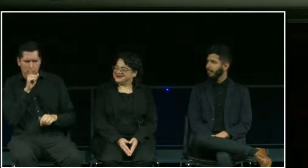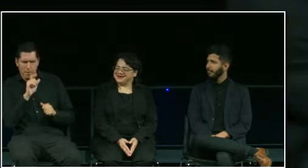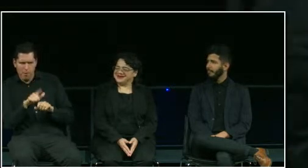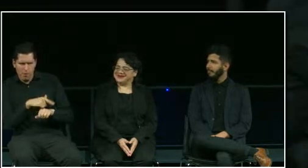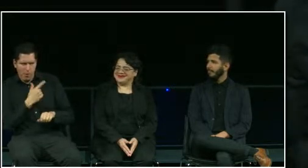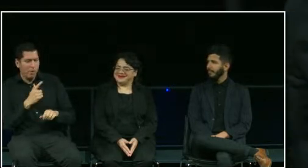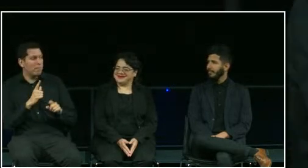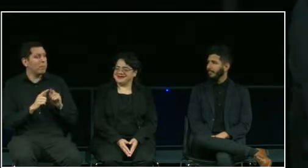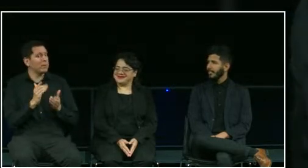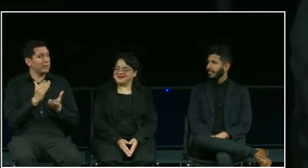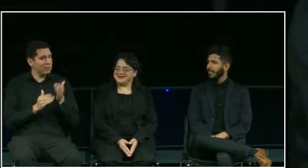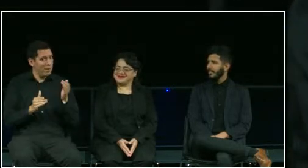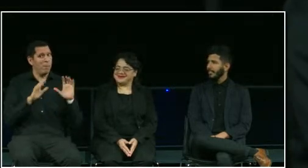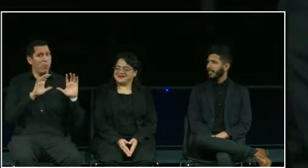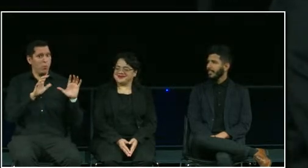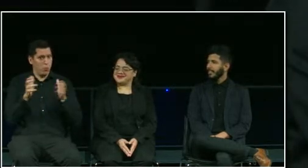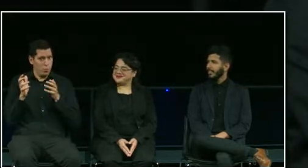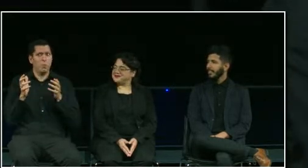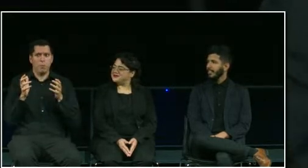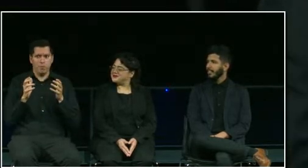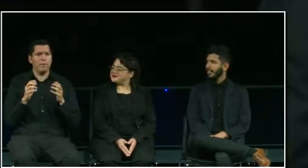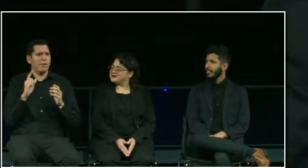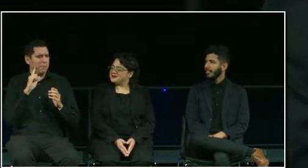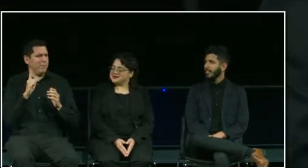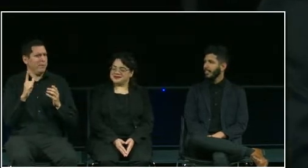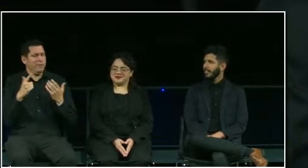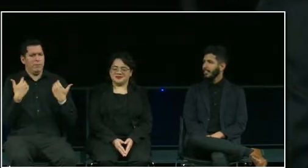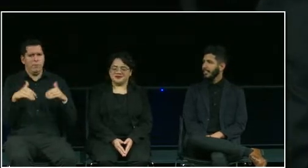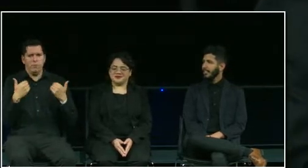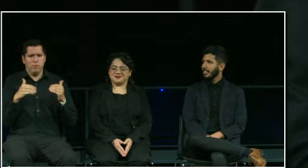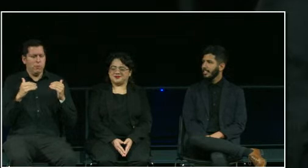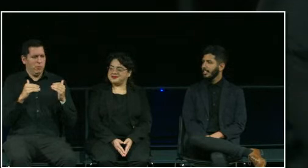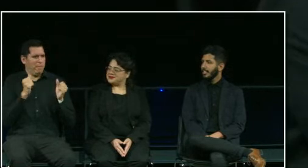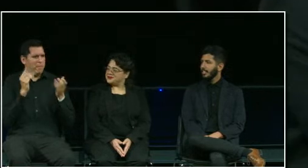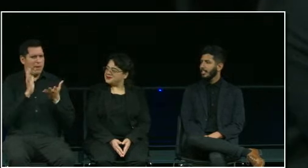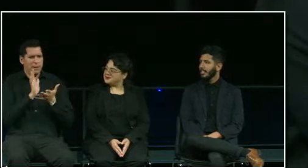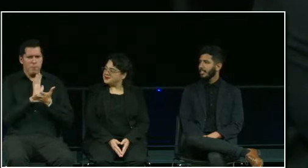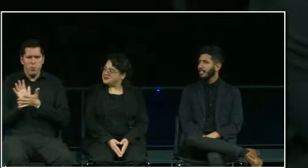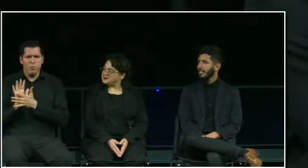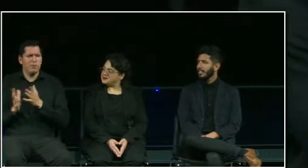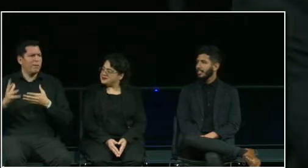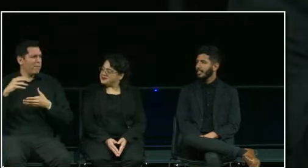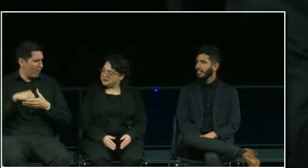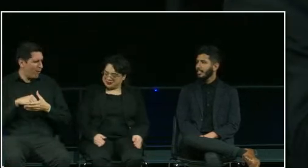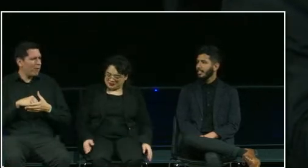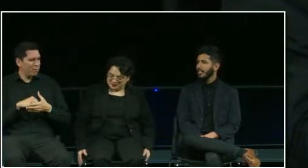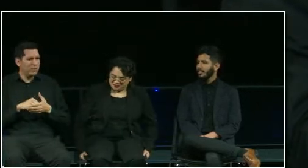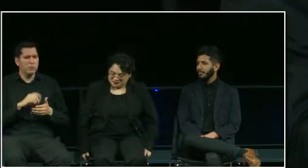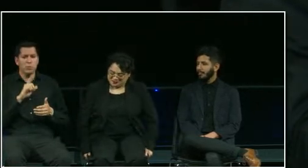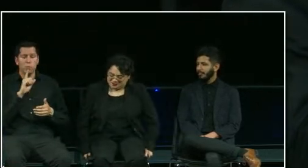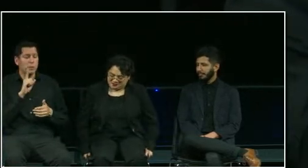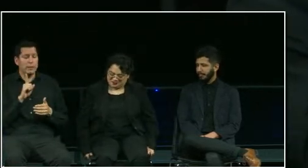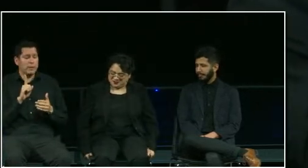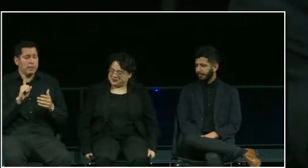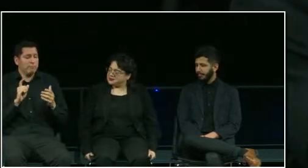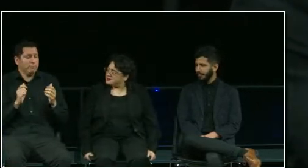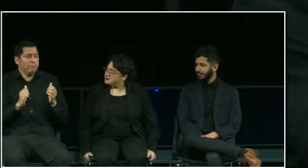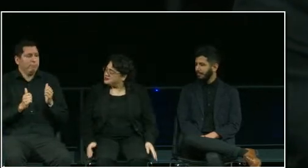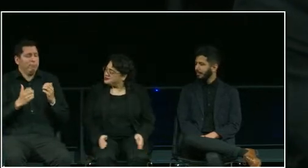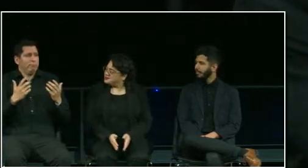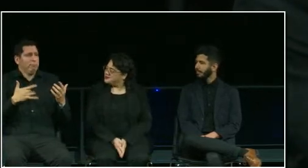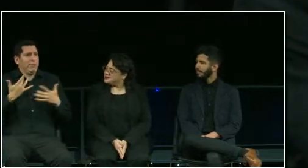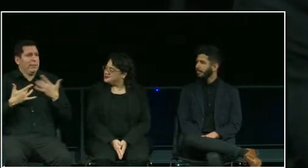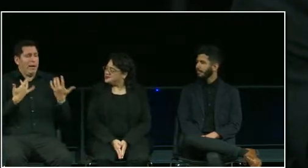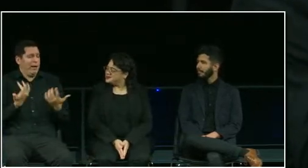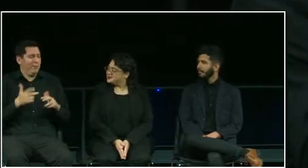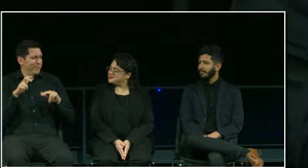And some folks I've been a fan of and heard speak and seen their films for a long time. So I couldn't be more excited to be